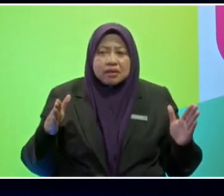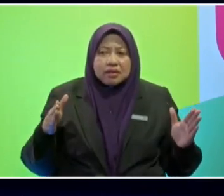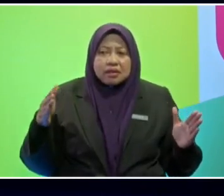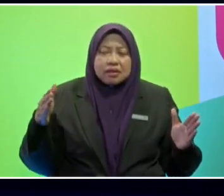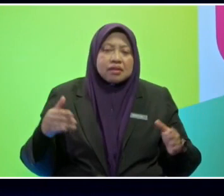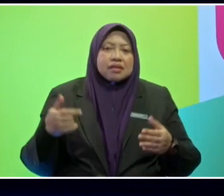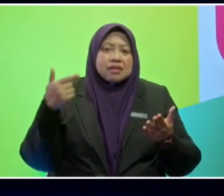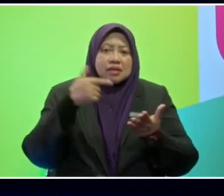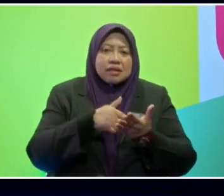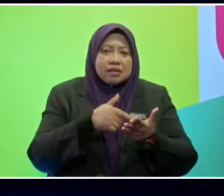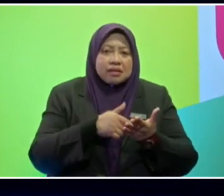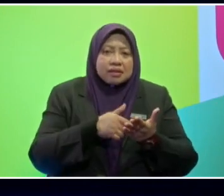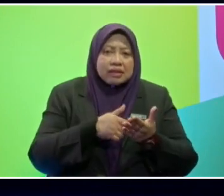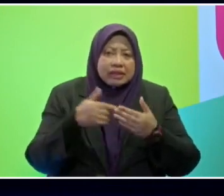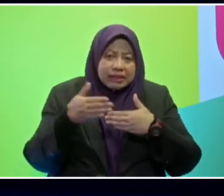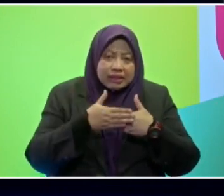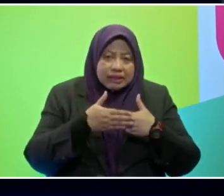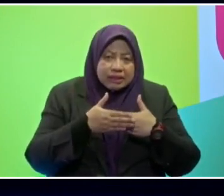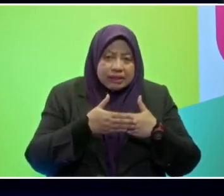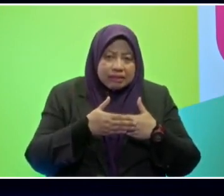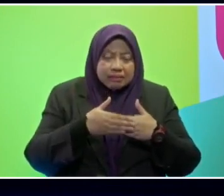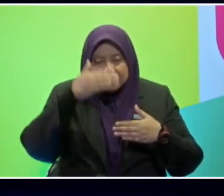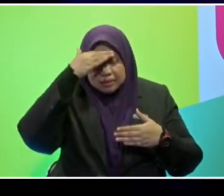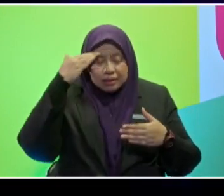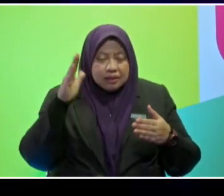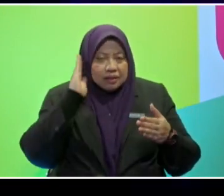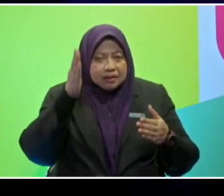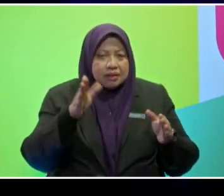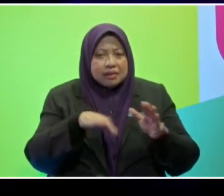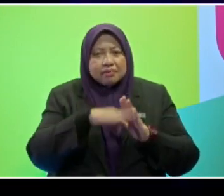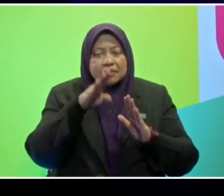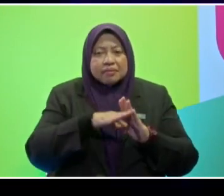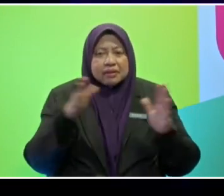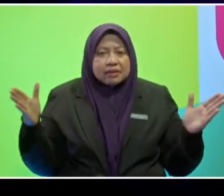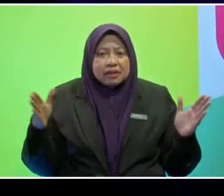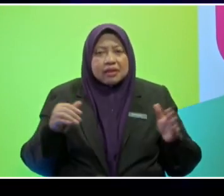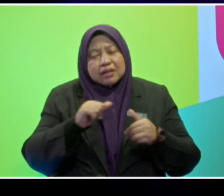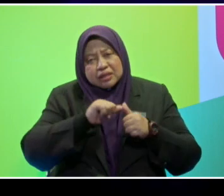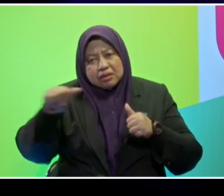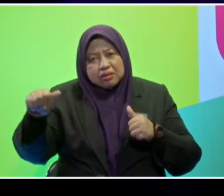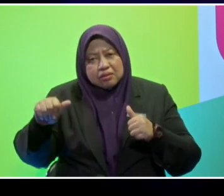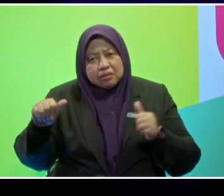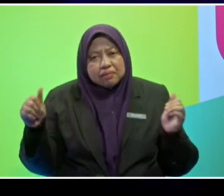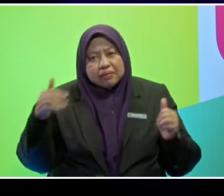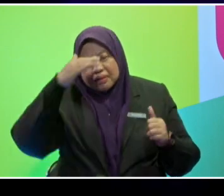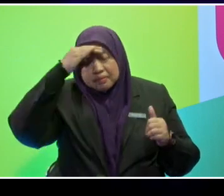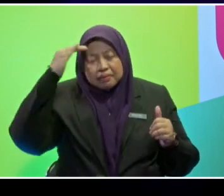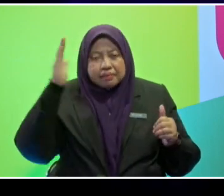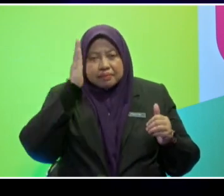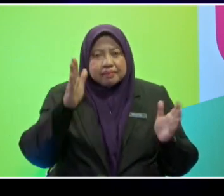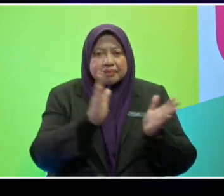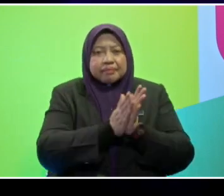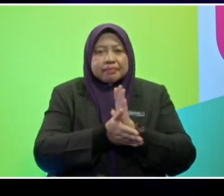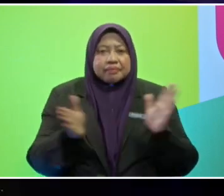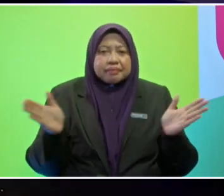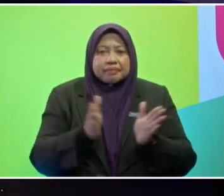clear? Yes, it's very clear, Mr. Quack. Okay. So now we're gonna do. What we're gonna do is I need your help to fill in the